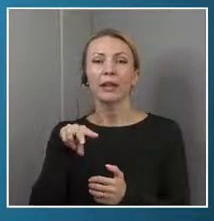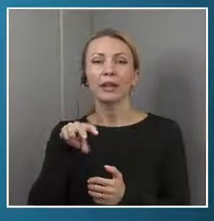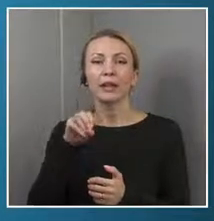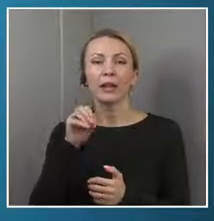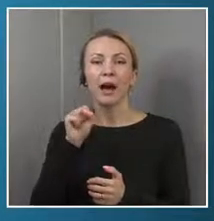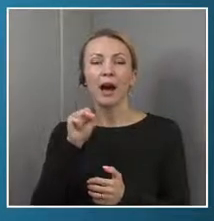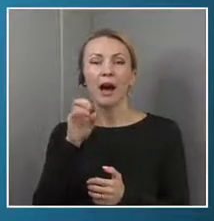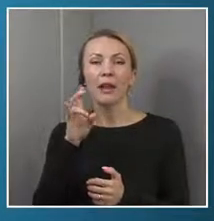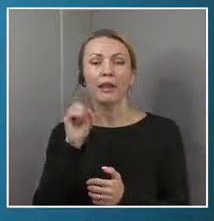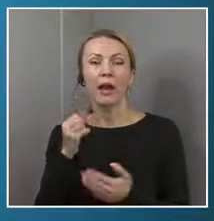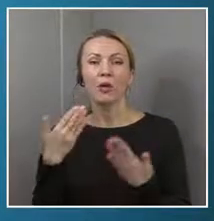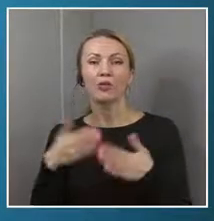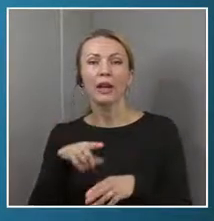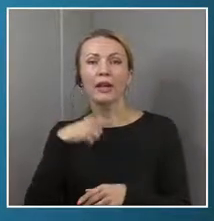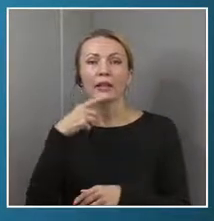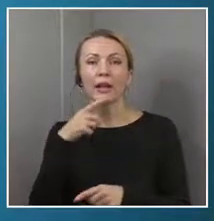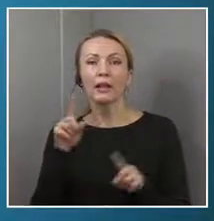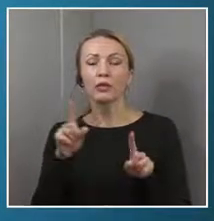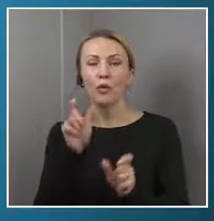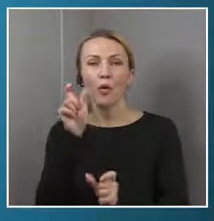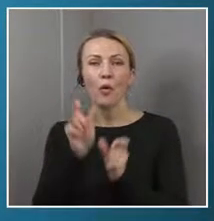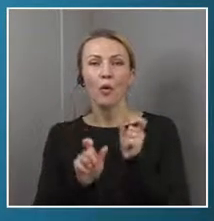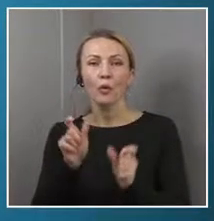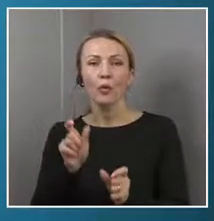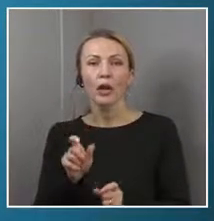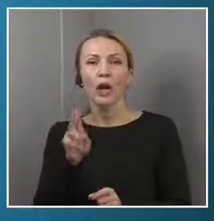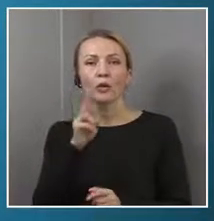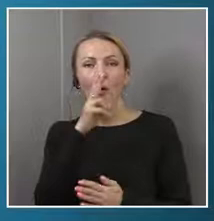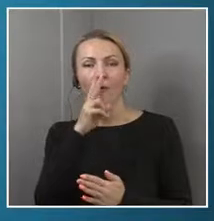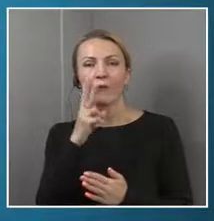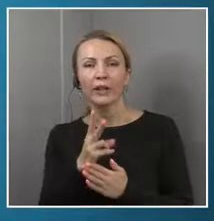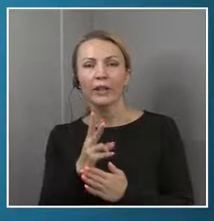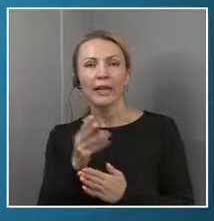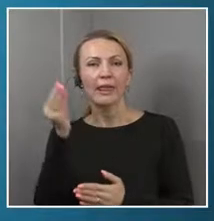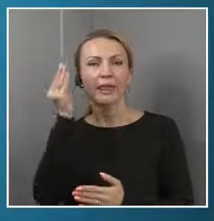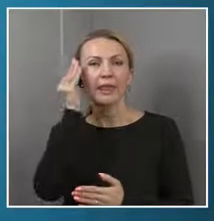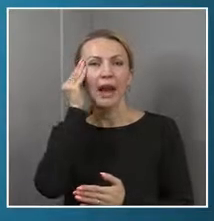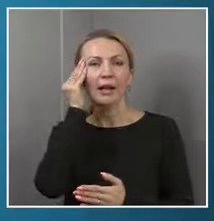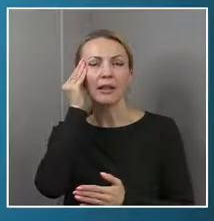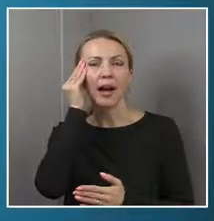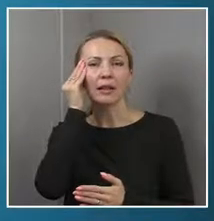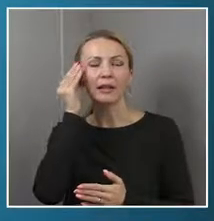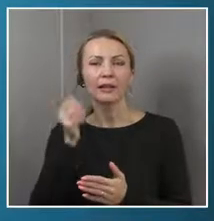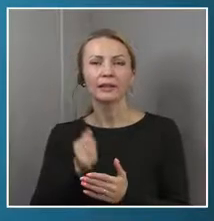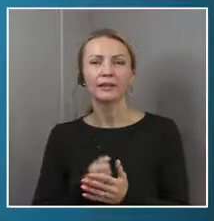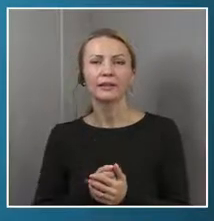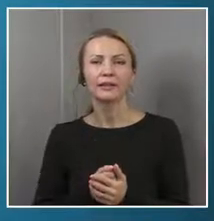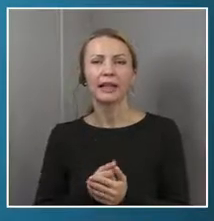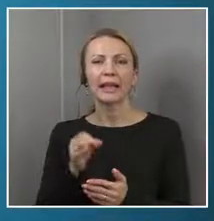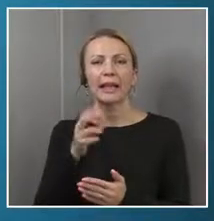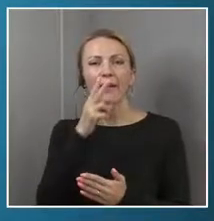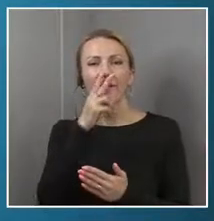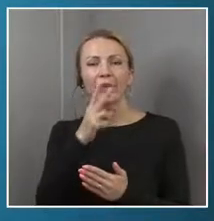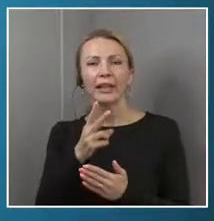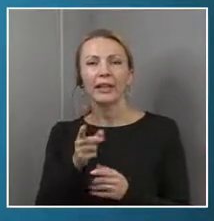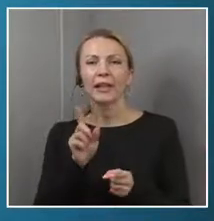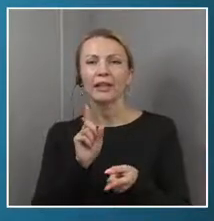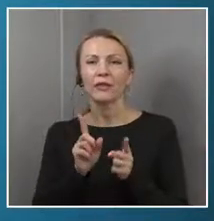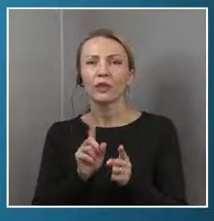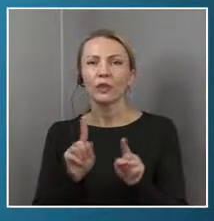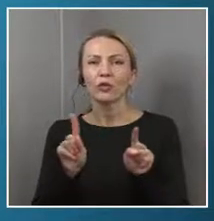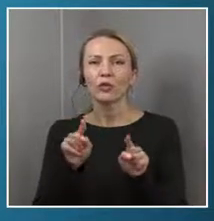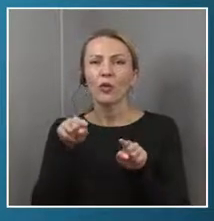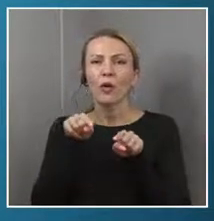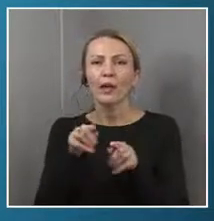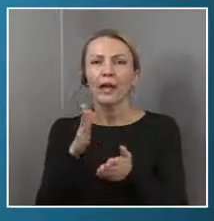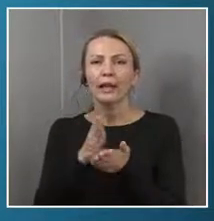Who are the people who spot the talent, and does it take money, or is it something else? Herb and Dorothy Vogel, the postman